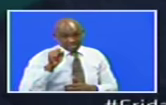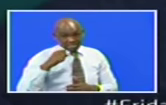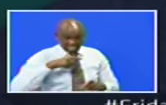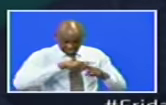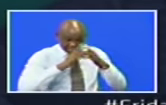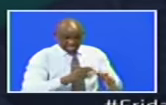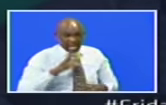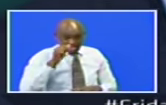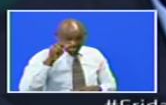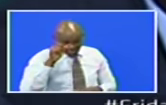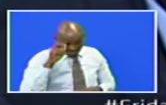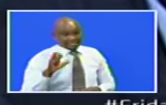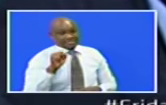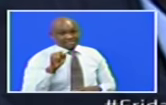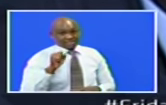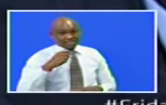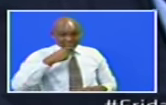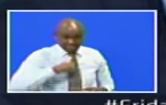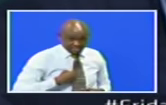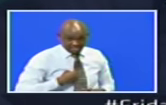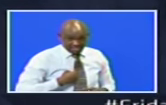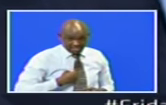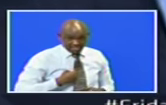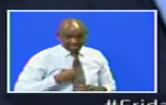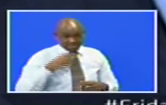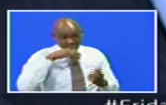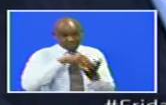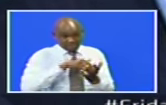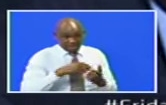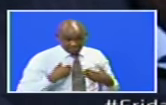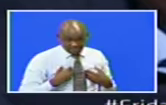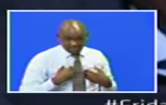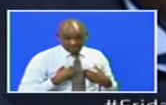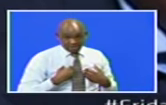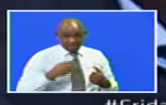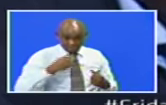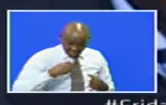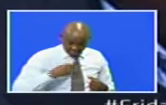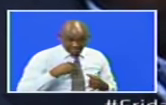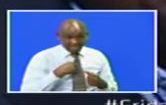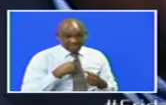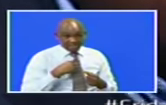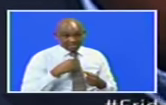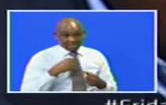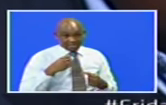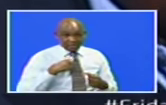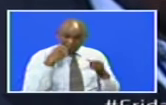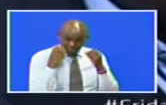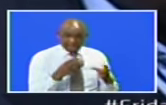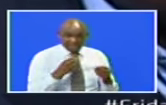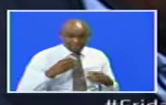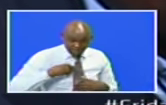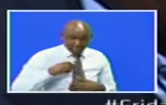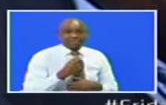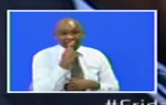Engineer Chris Mugwanga is a honorable, has aspired for many seats, but